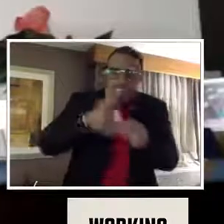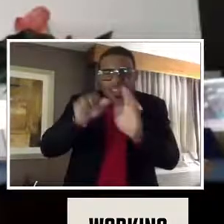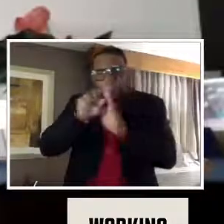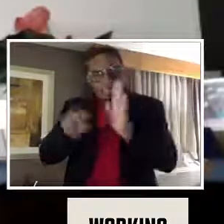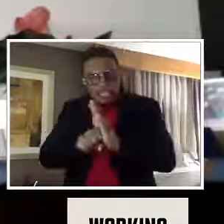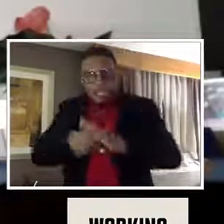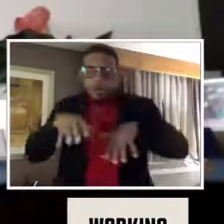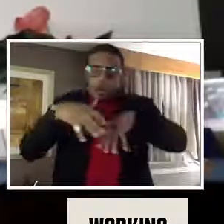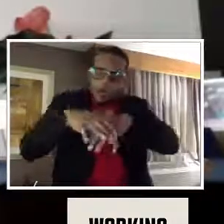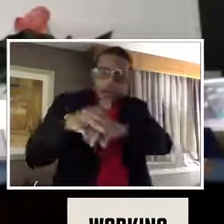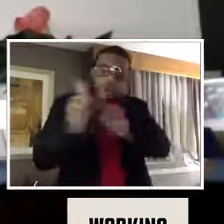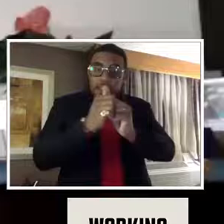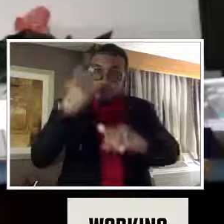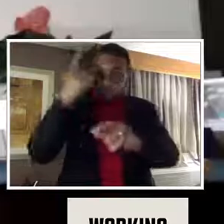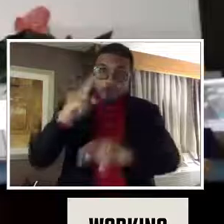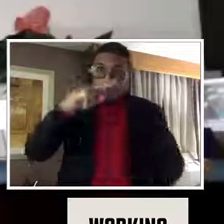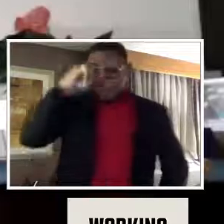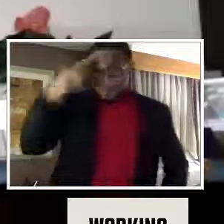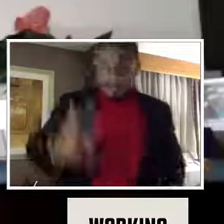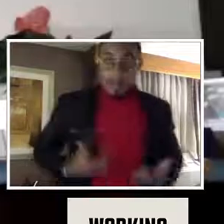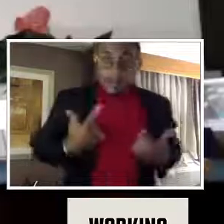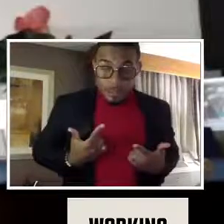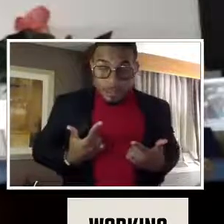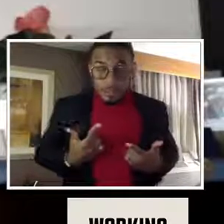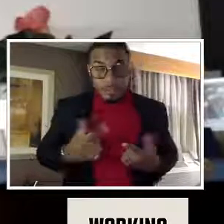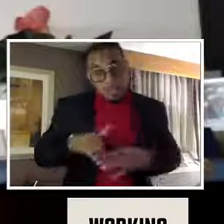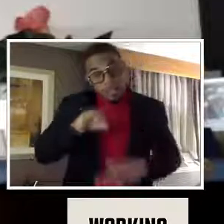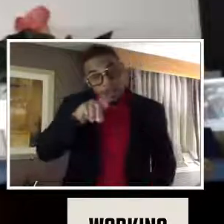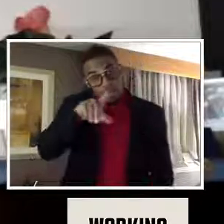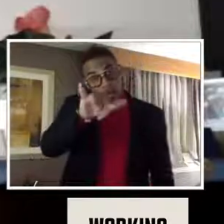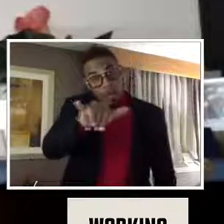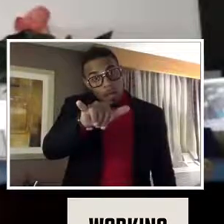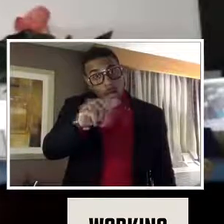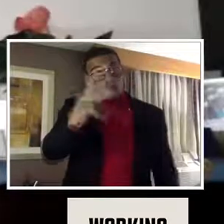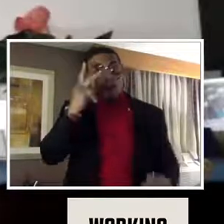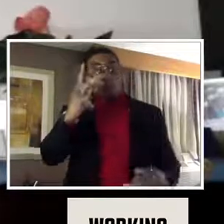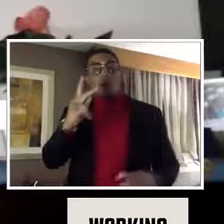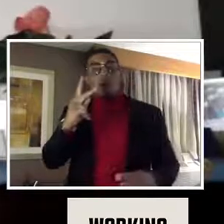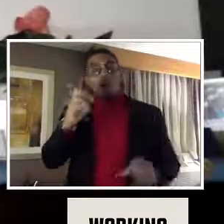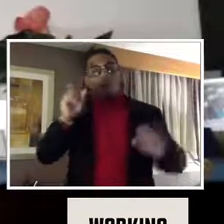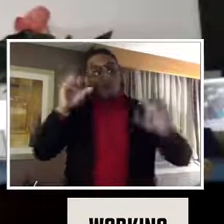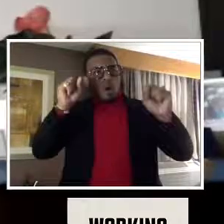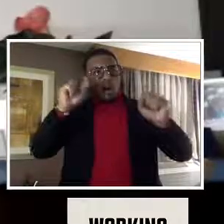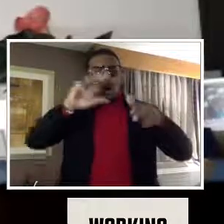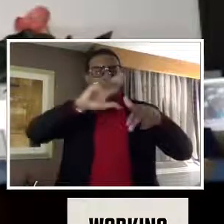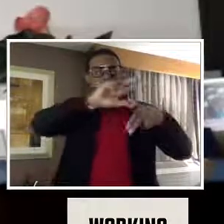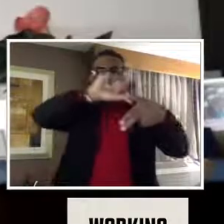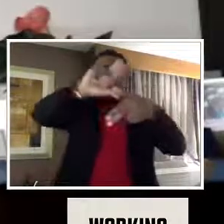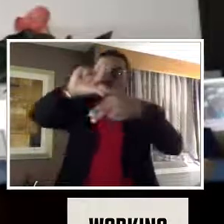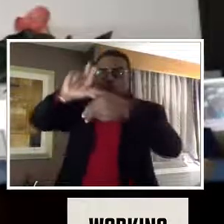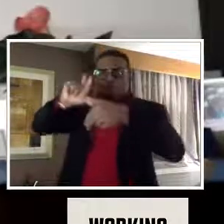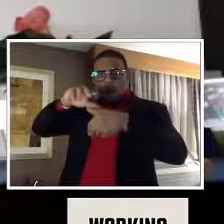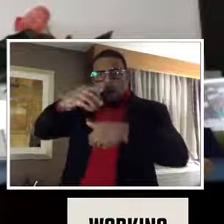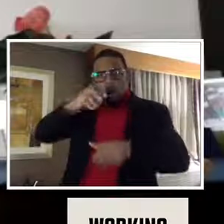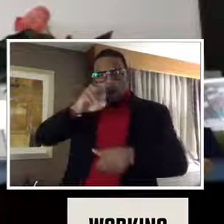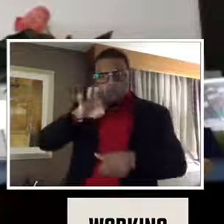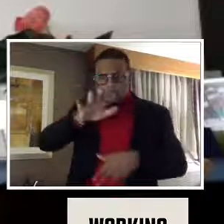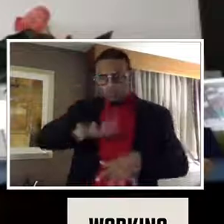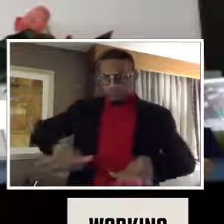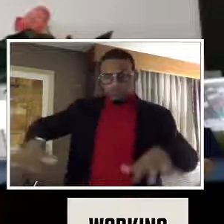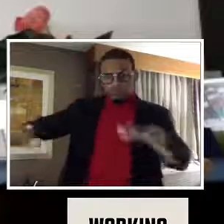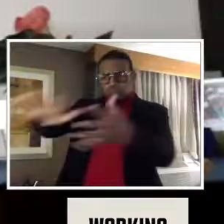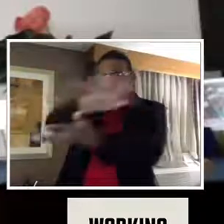state marching together for Black lives. In July, we saw record hurricanes in the Gulf Coast and record-breaking,